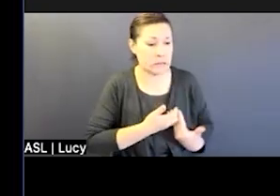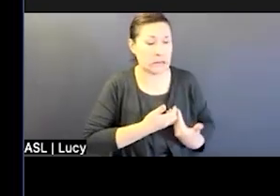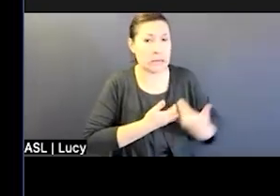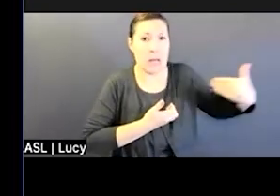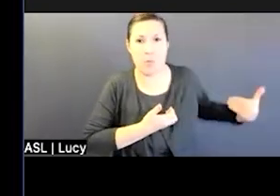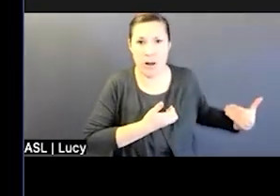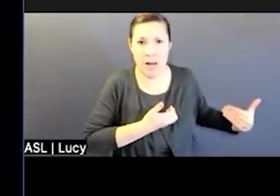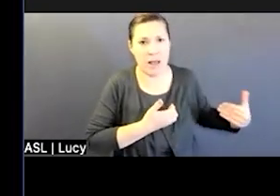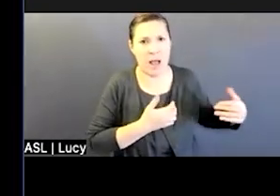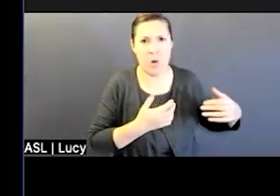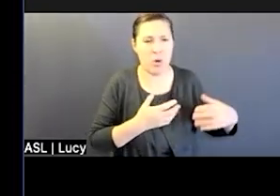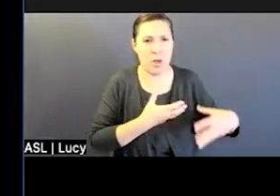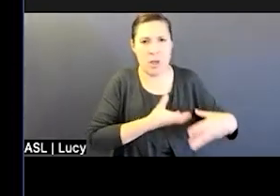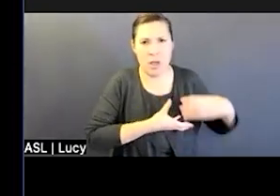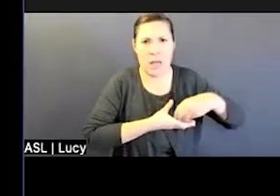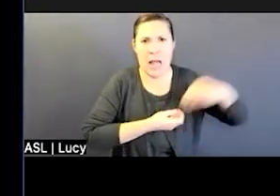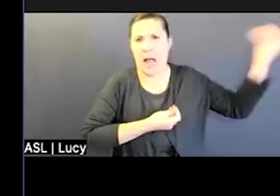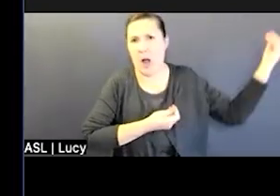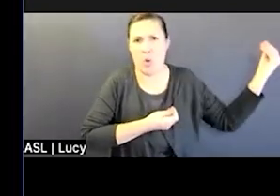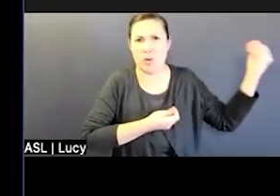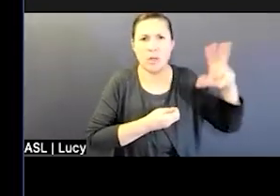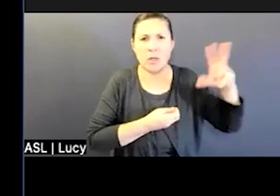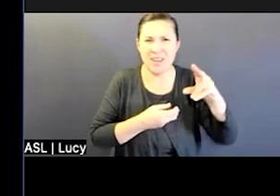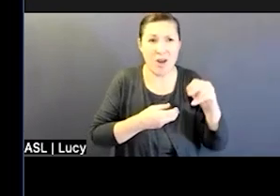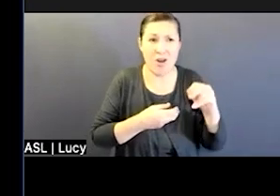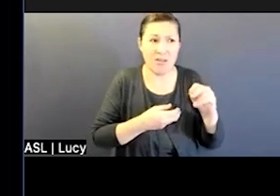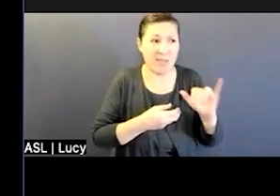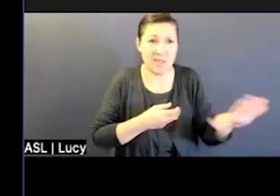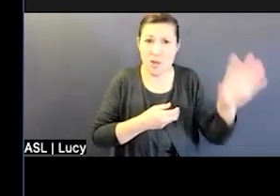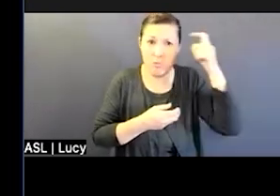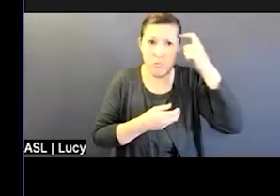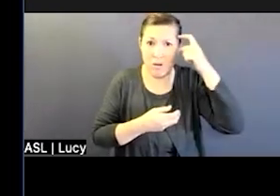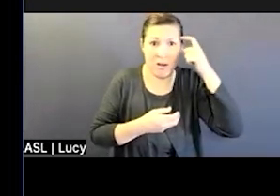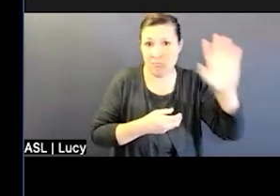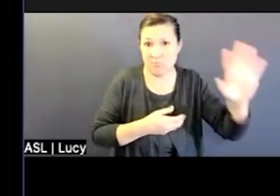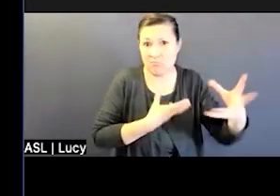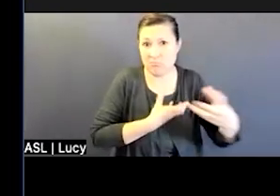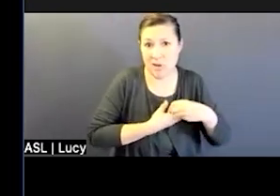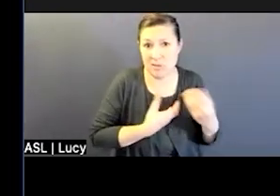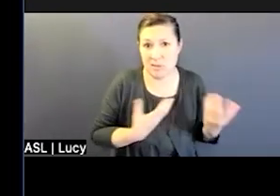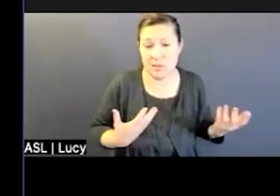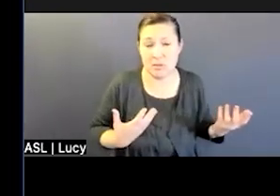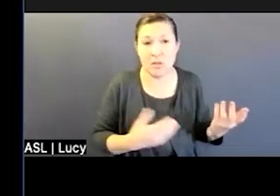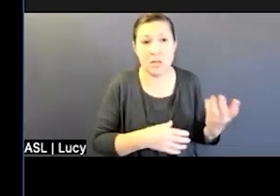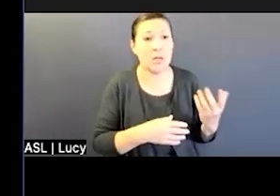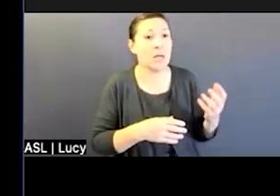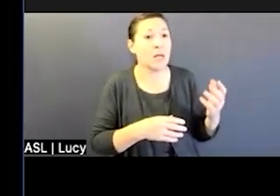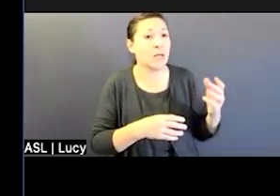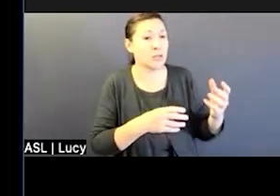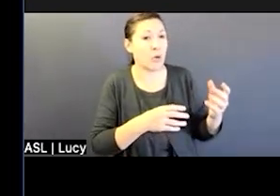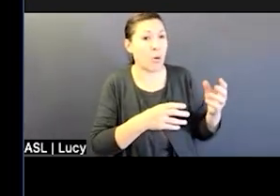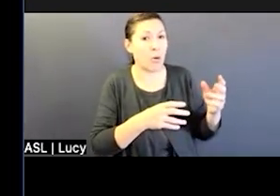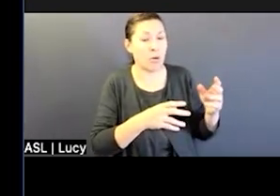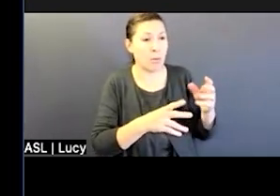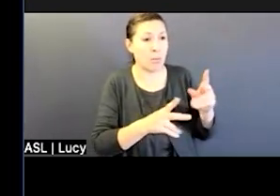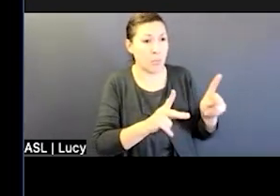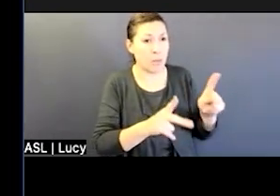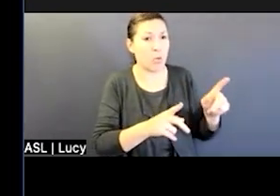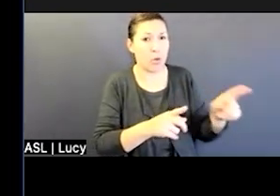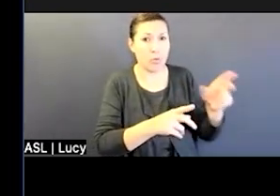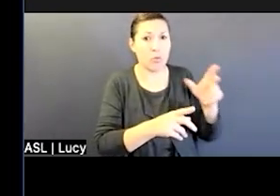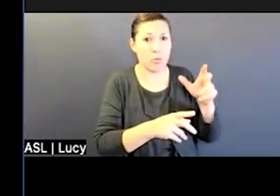because it's their brain, it's their entire way of being. So a lot of autistic people want to be called autistic or maybe on the